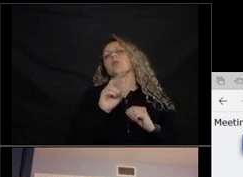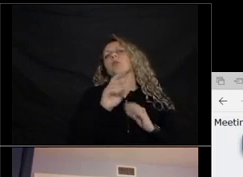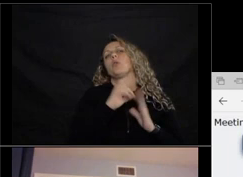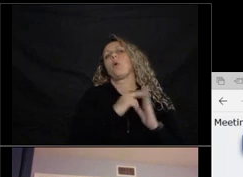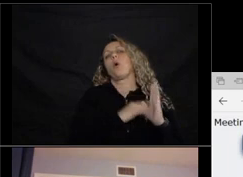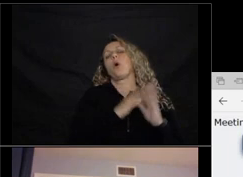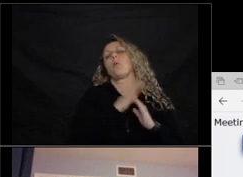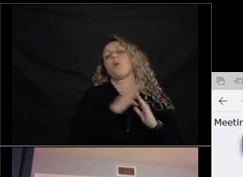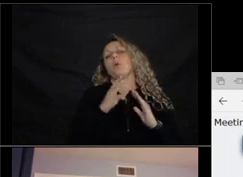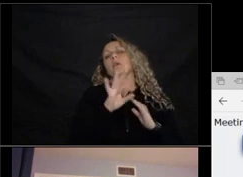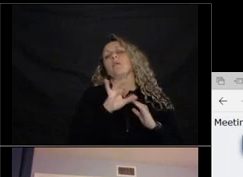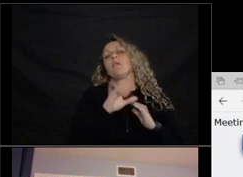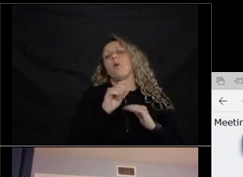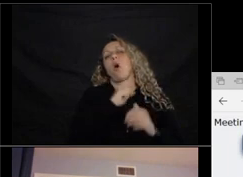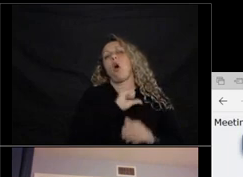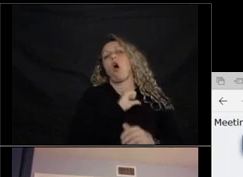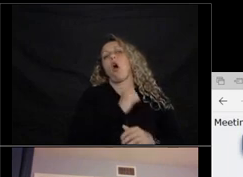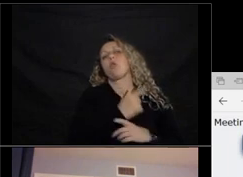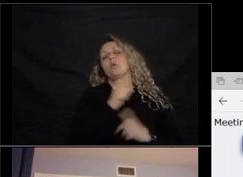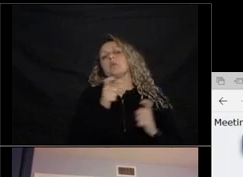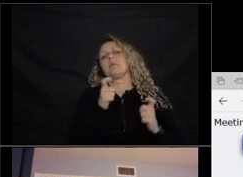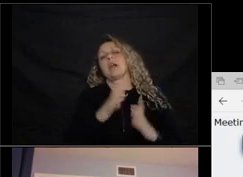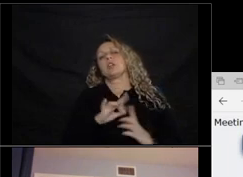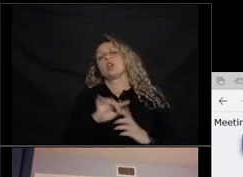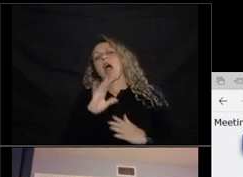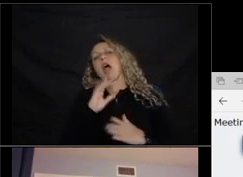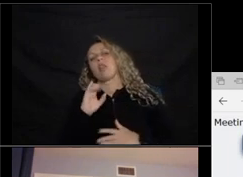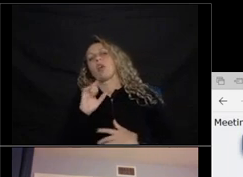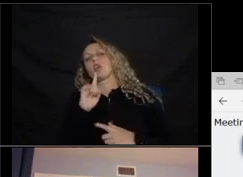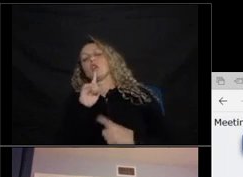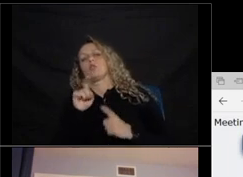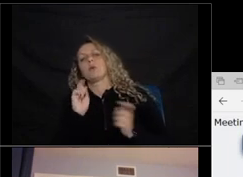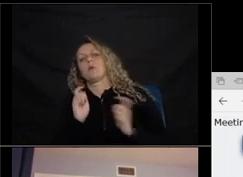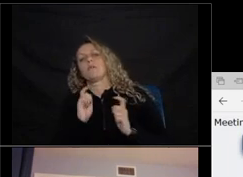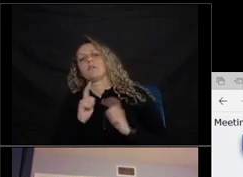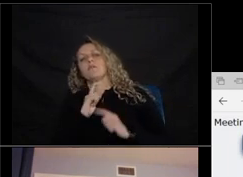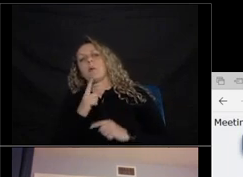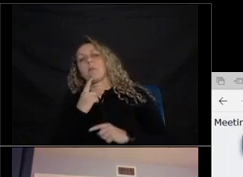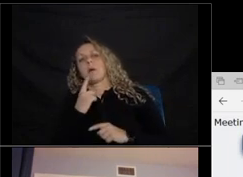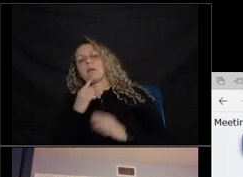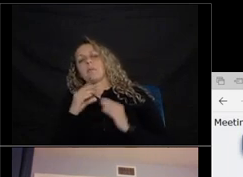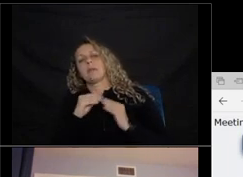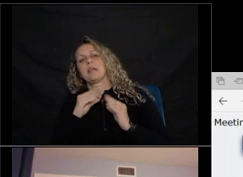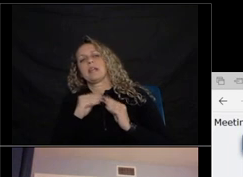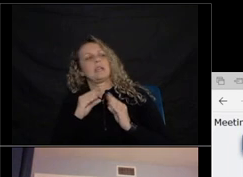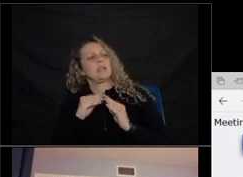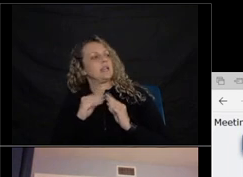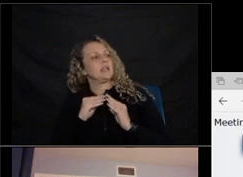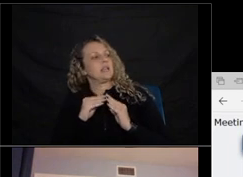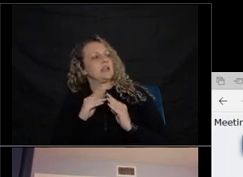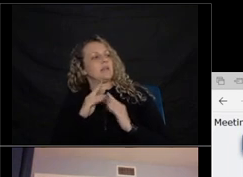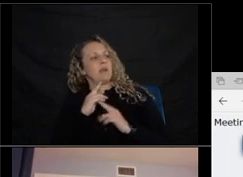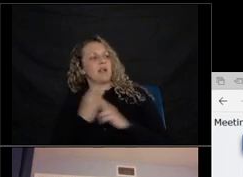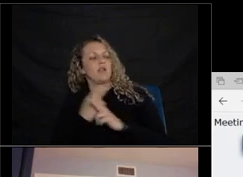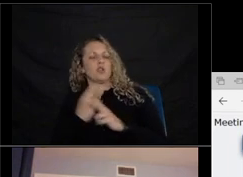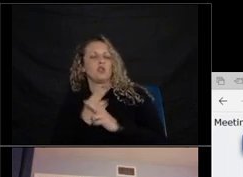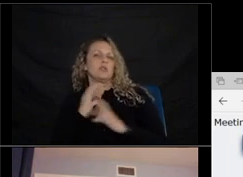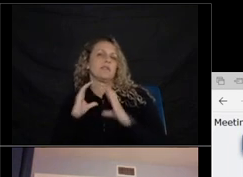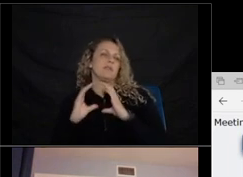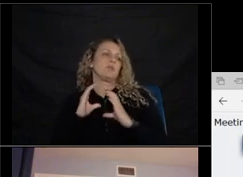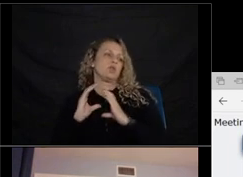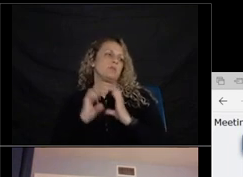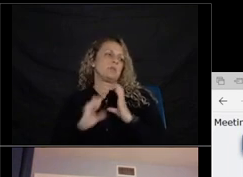of Boynton Beach, Florida, authorizing the city manager and city clerk to make provisions for public meetings by use of communication